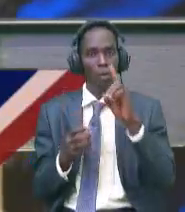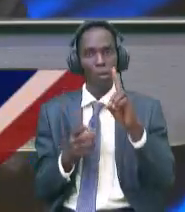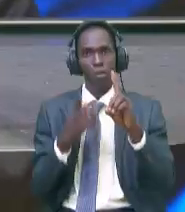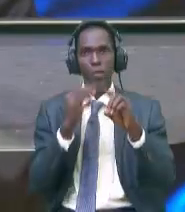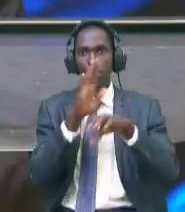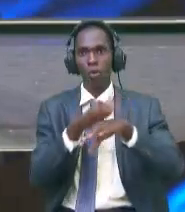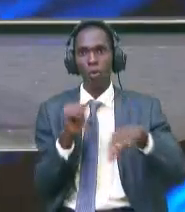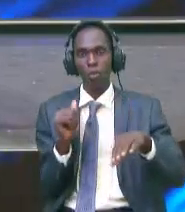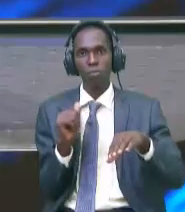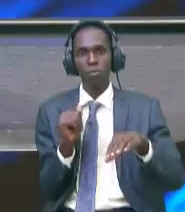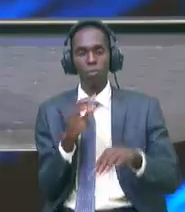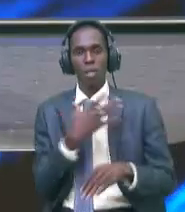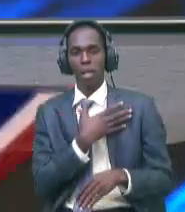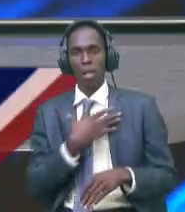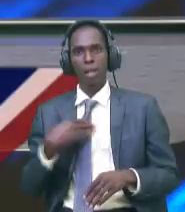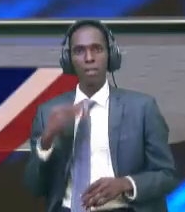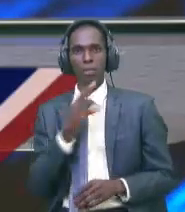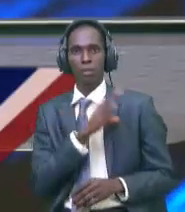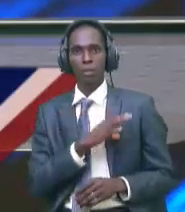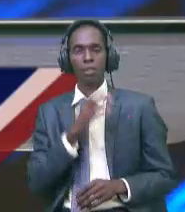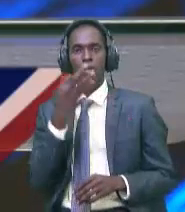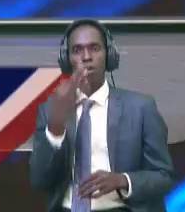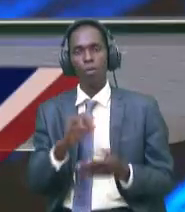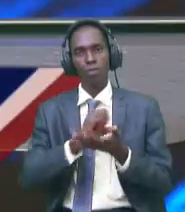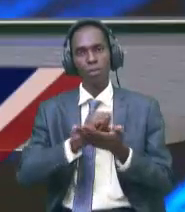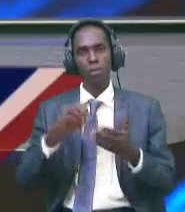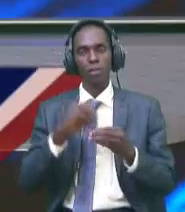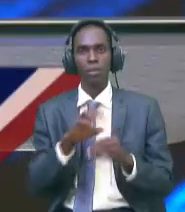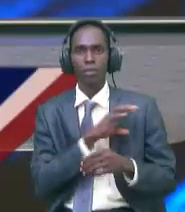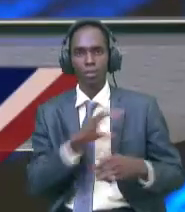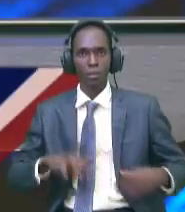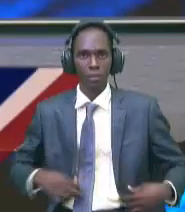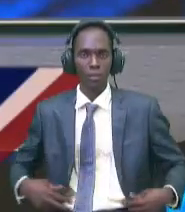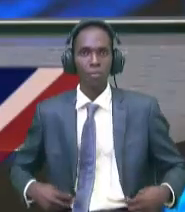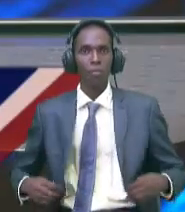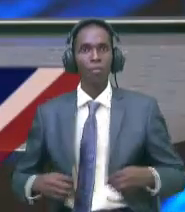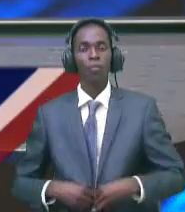call and character of saints in Christ. As we